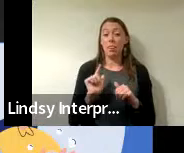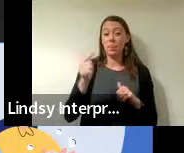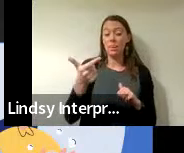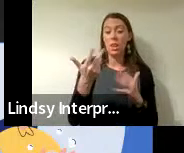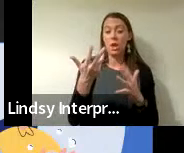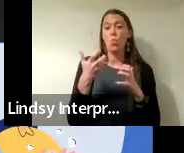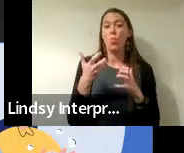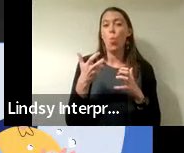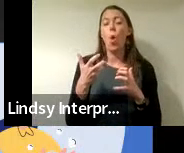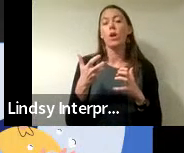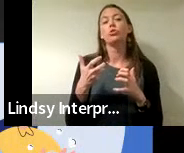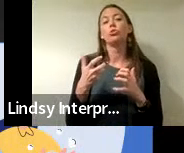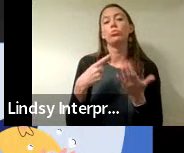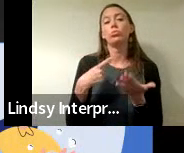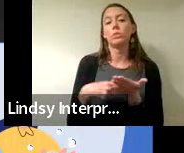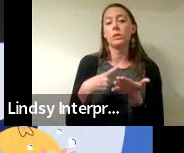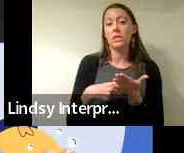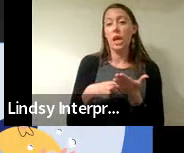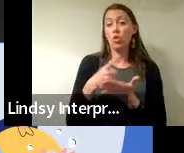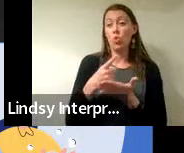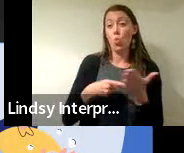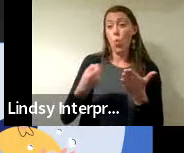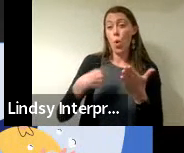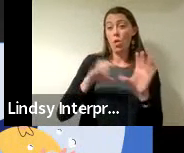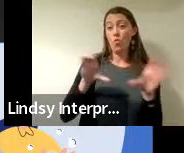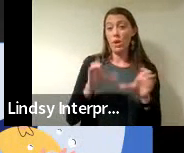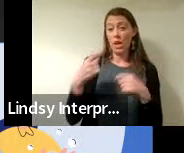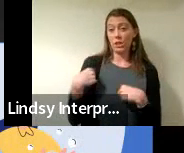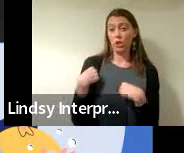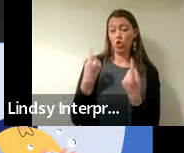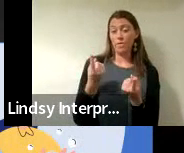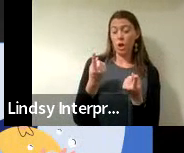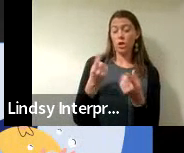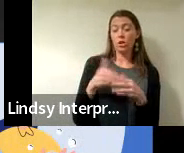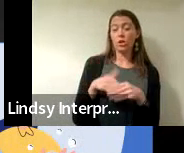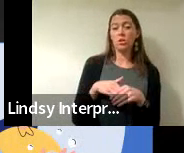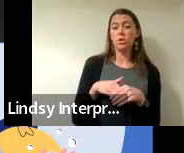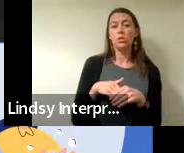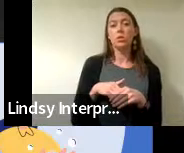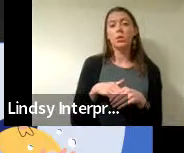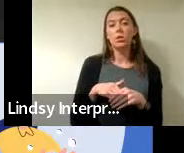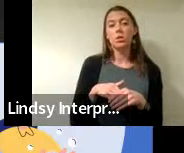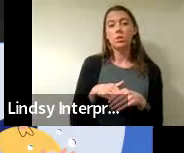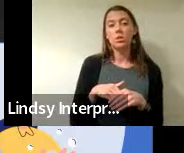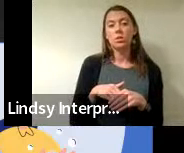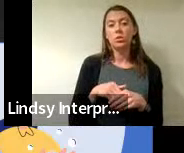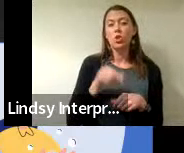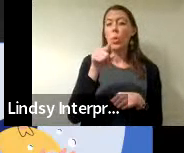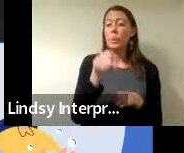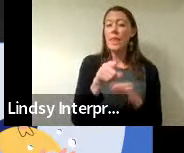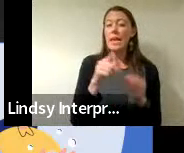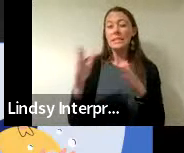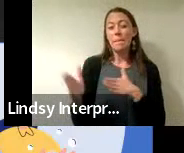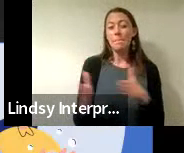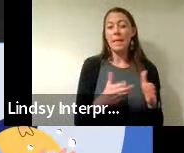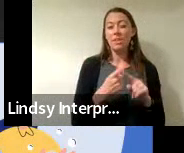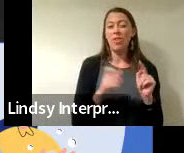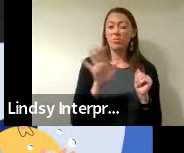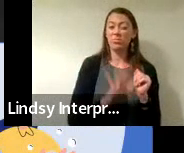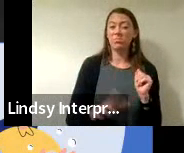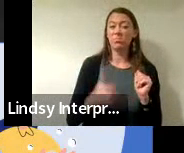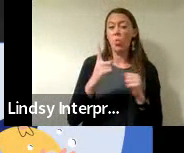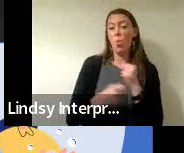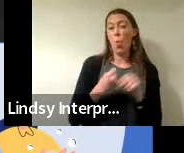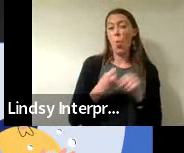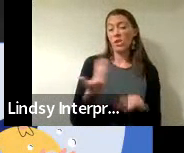of the things that we've actually done. So this strategic plan now is about a year old. If you look at the actions taken, a lot of these, I think